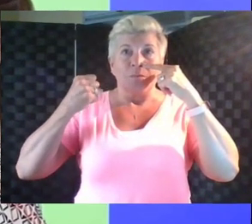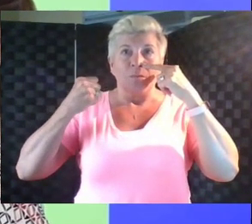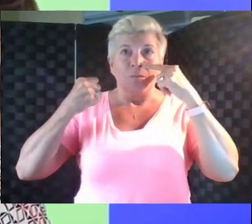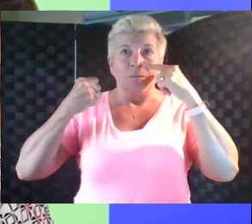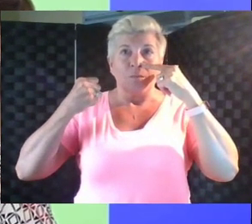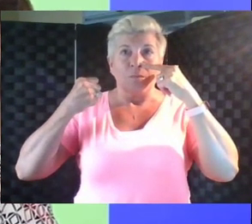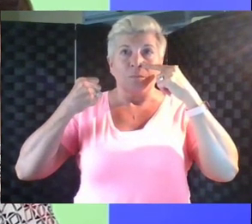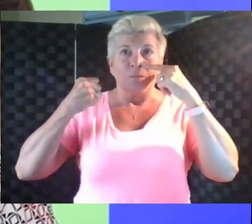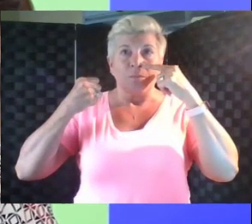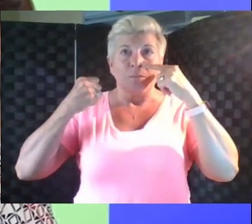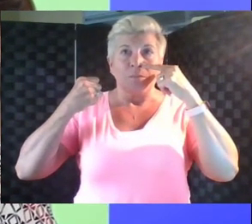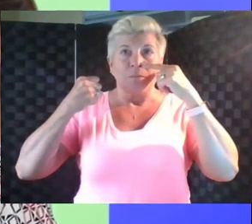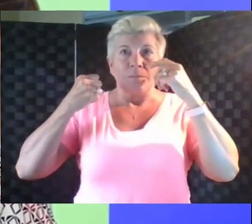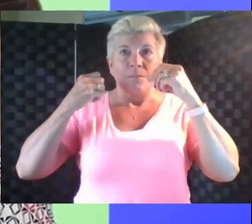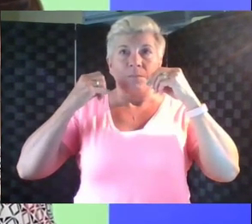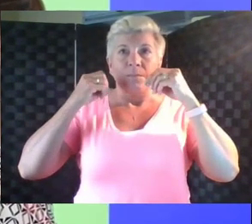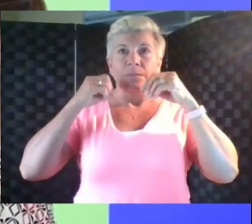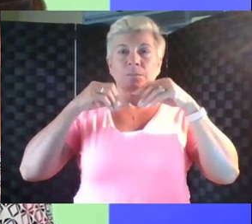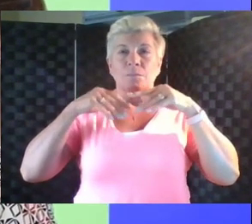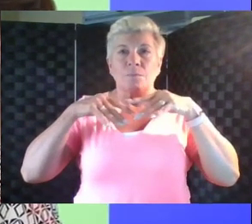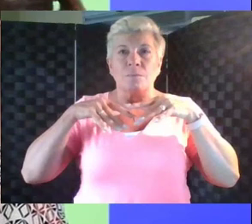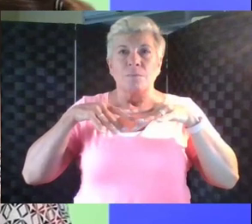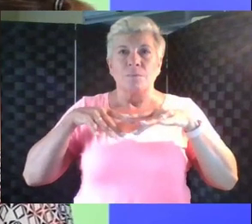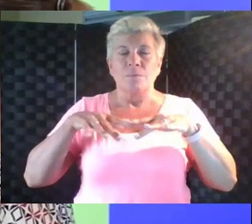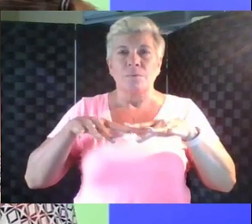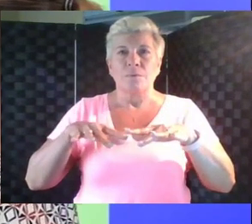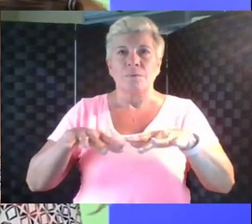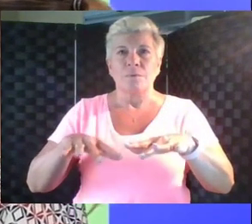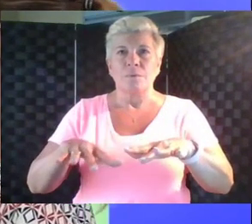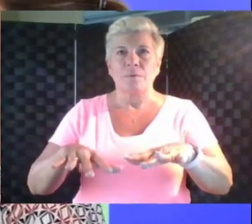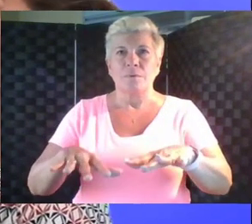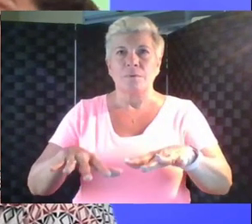Hold it at the top. And let it out.